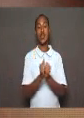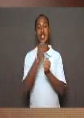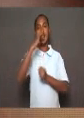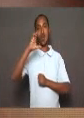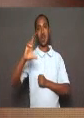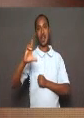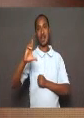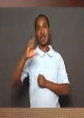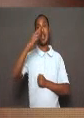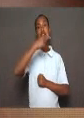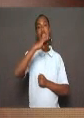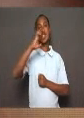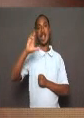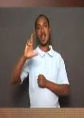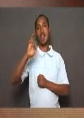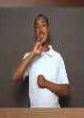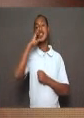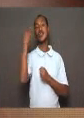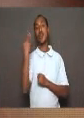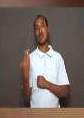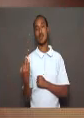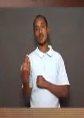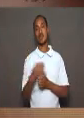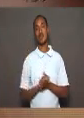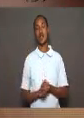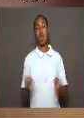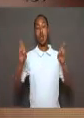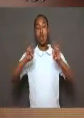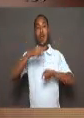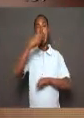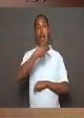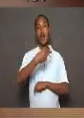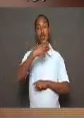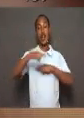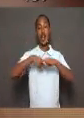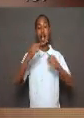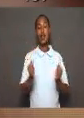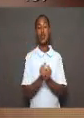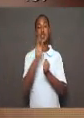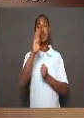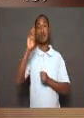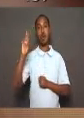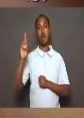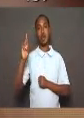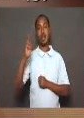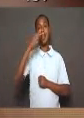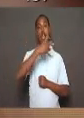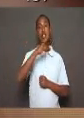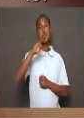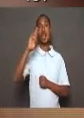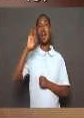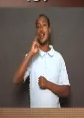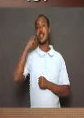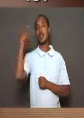with chlorine, hydrogen chloride is formed. When hydrogen reacts with bromine,